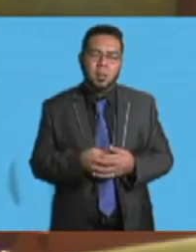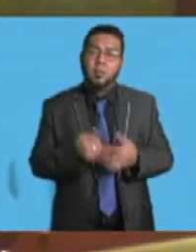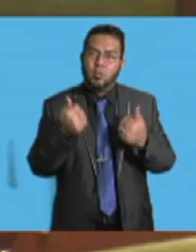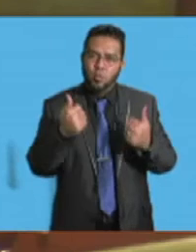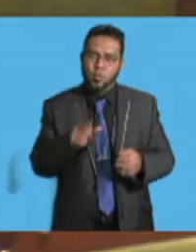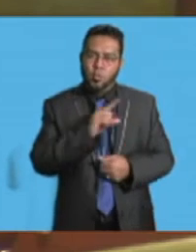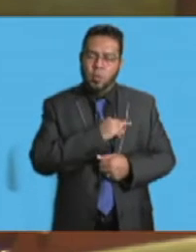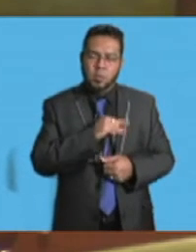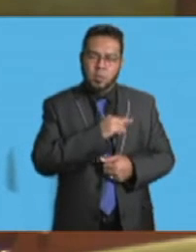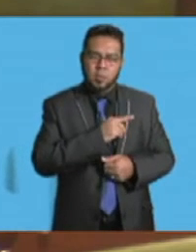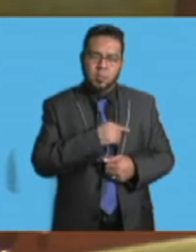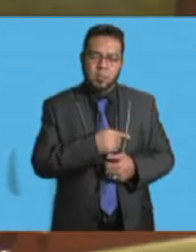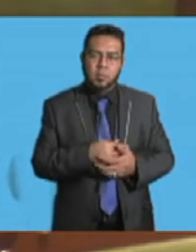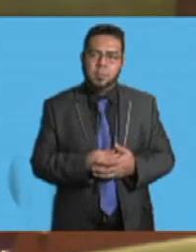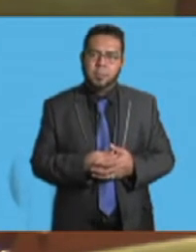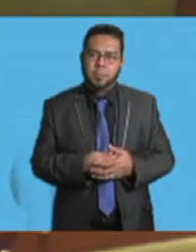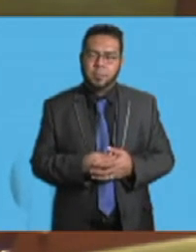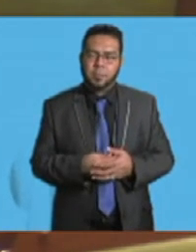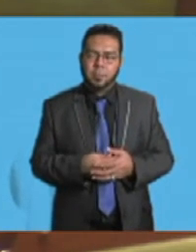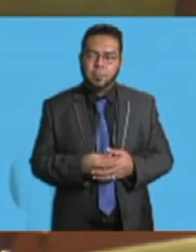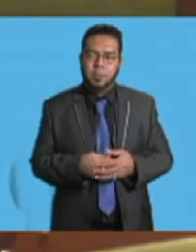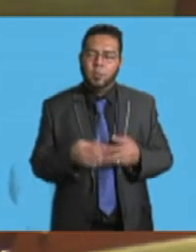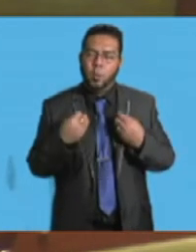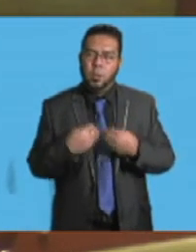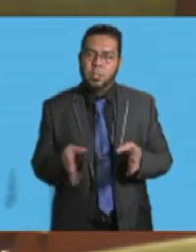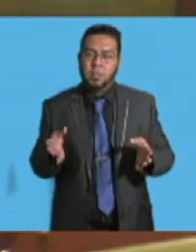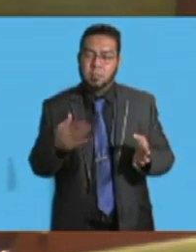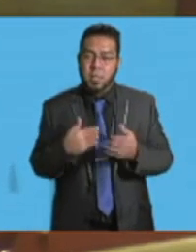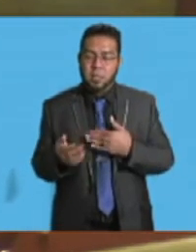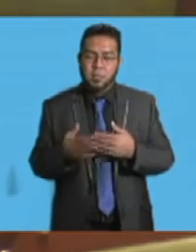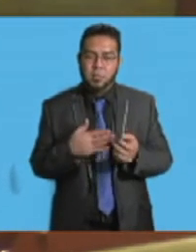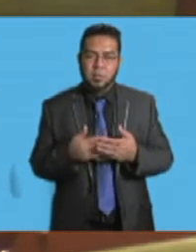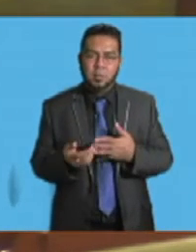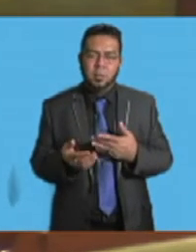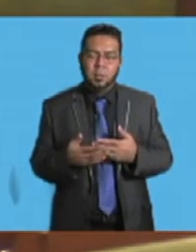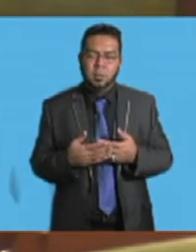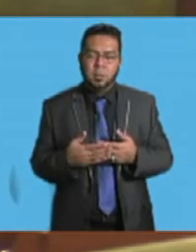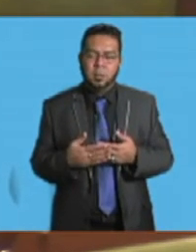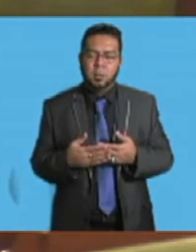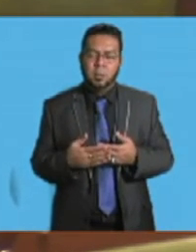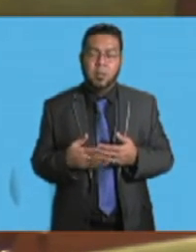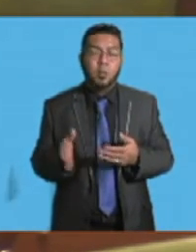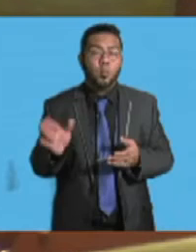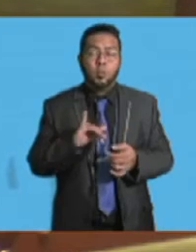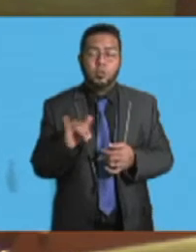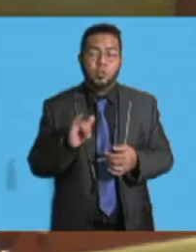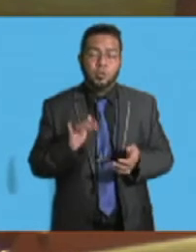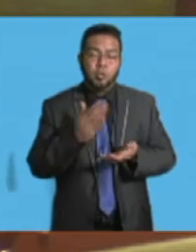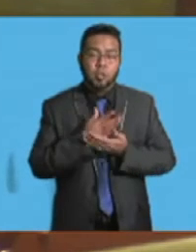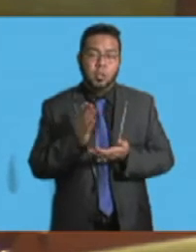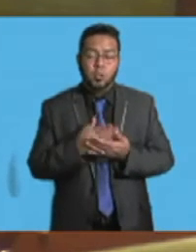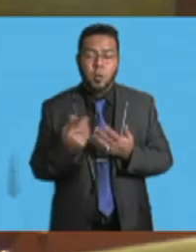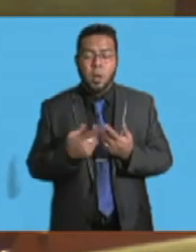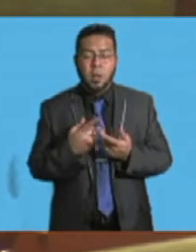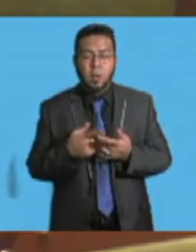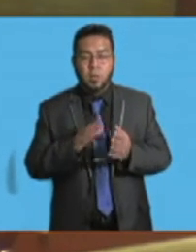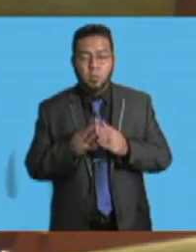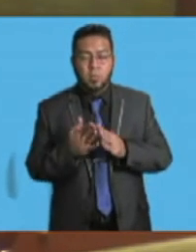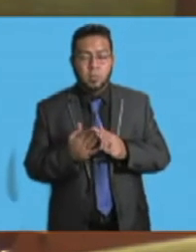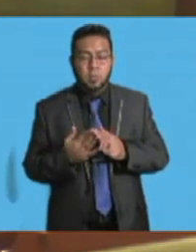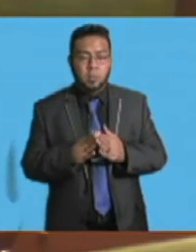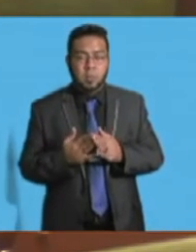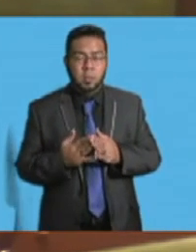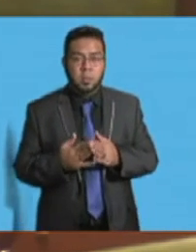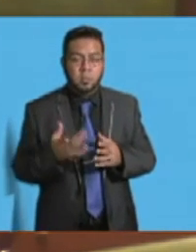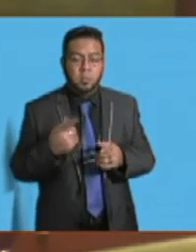financial support from Waste Management and Rural Outer Island ROI program, which is shared with other communities. As a result, there has been